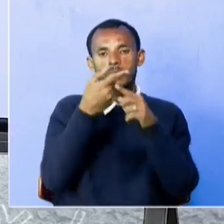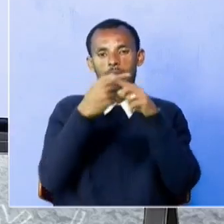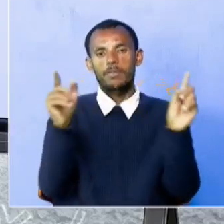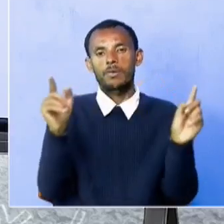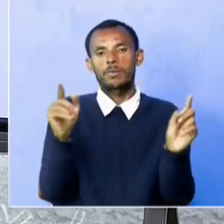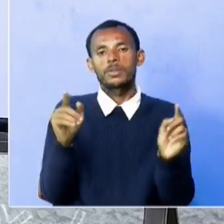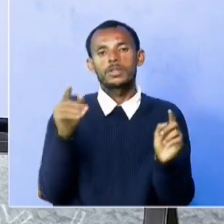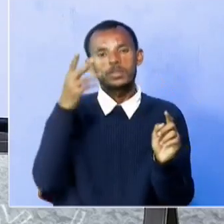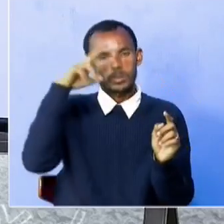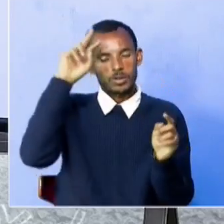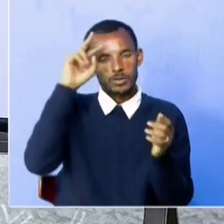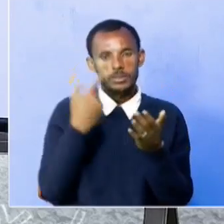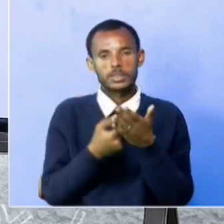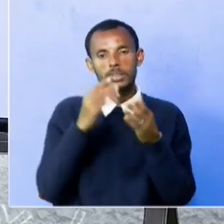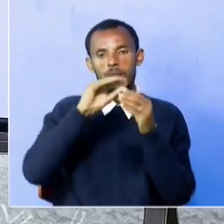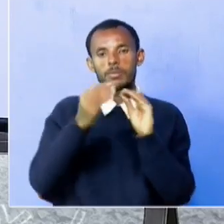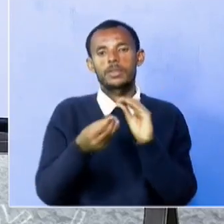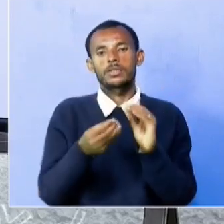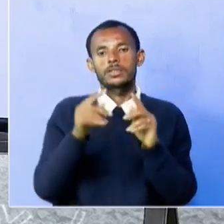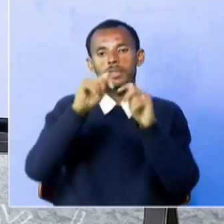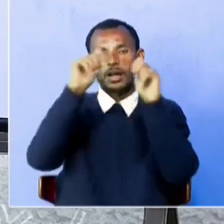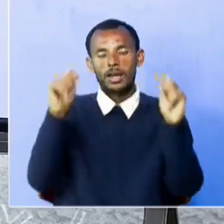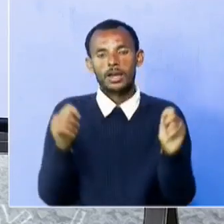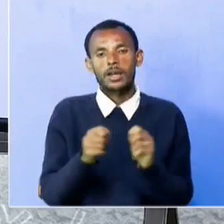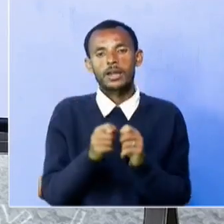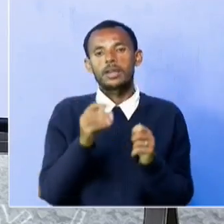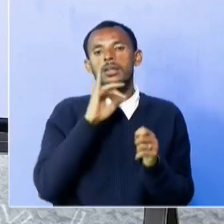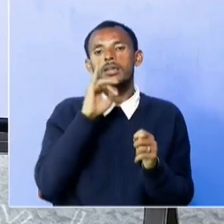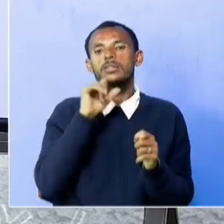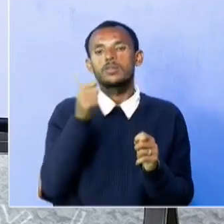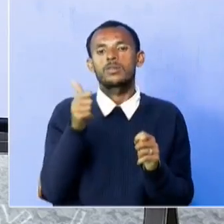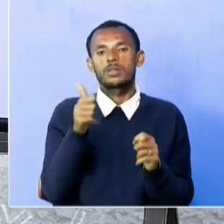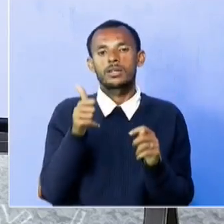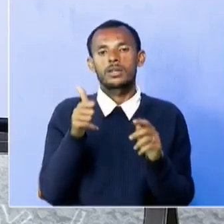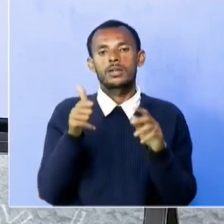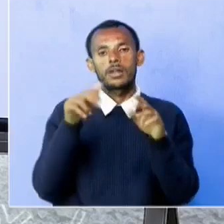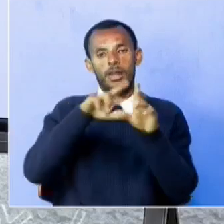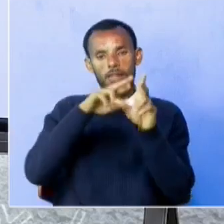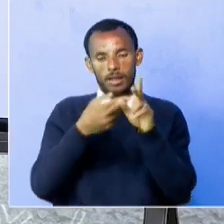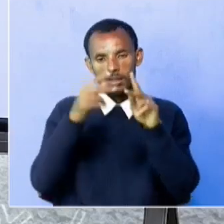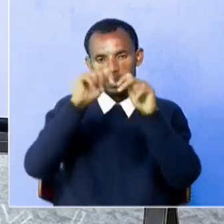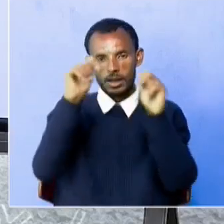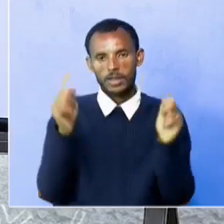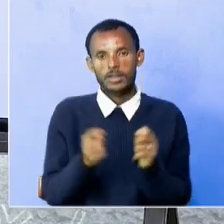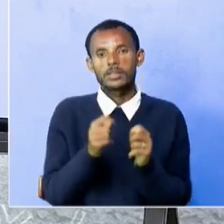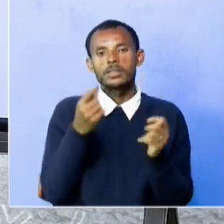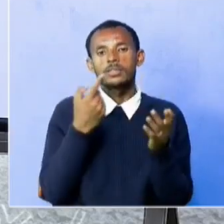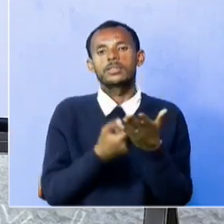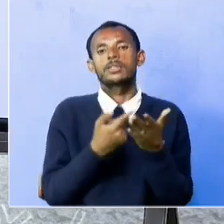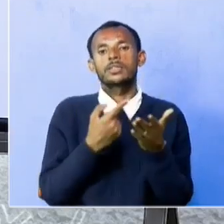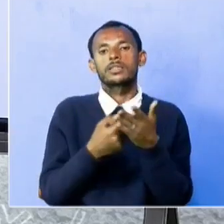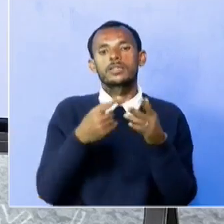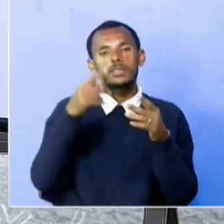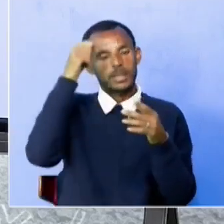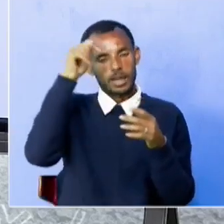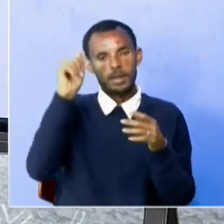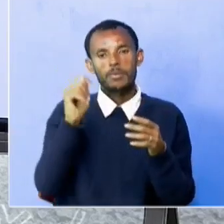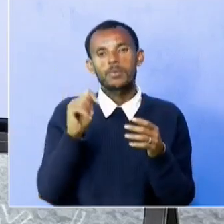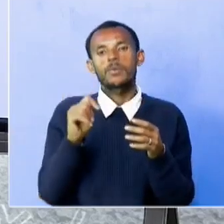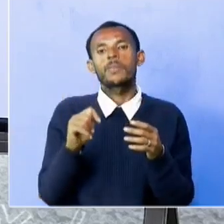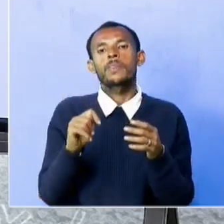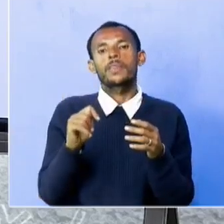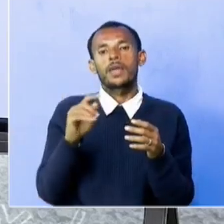number, then the triangle is not right angle triangle. Okay, this theorem, the converse, helps us